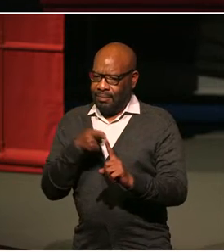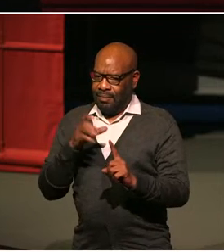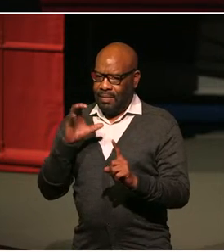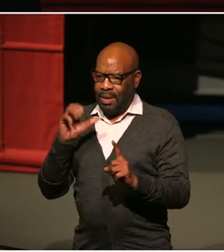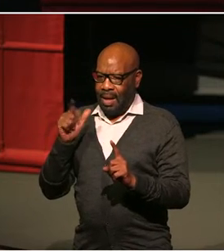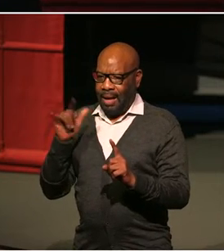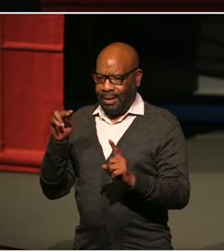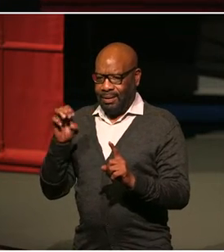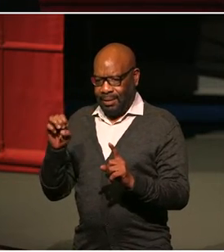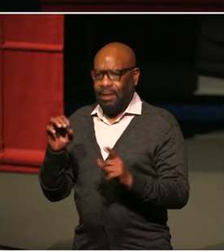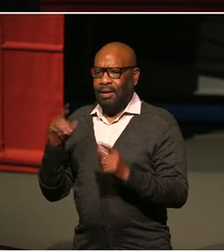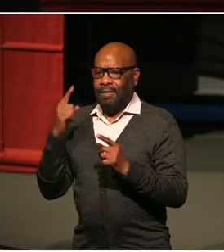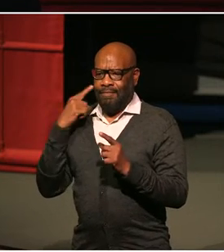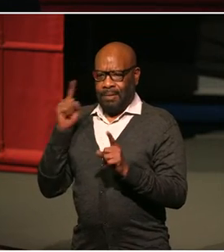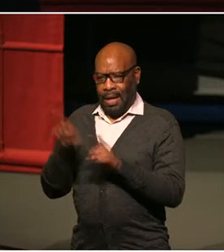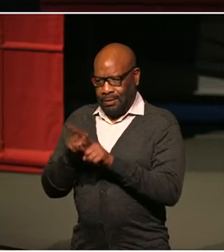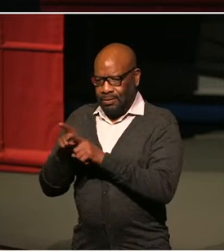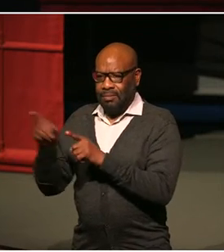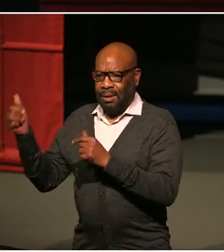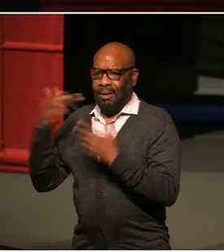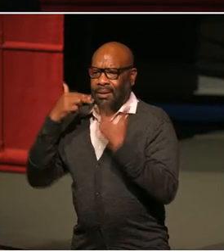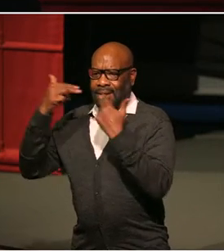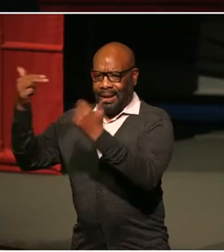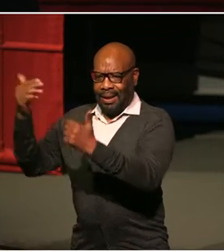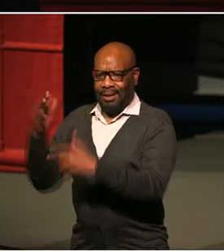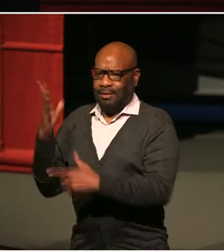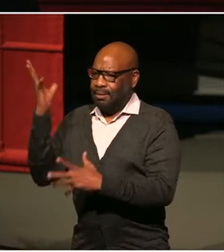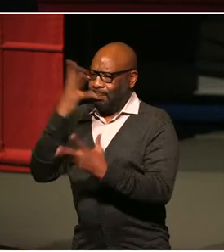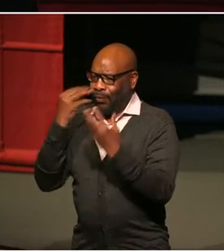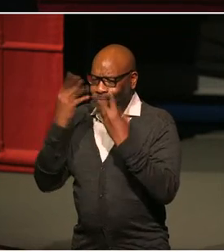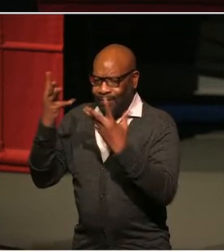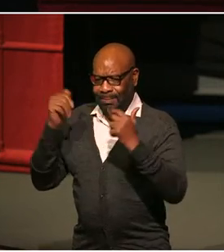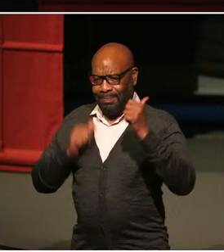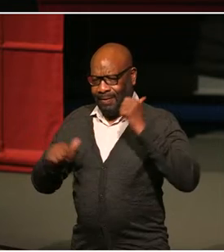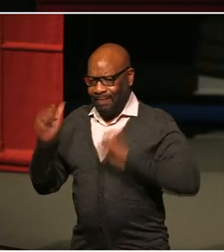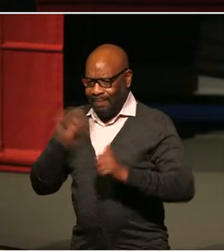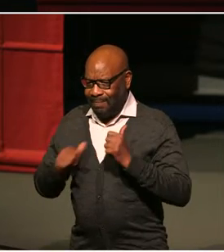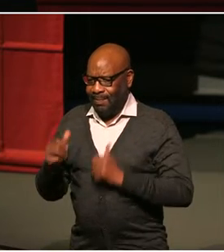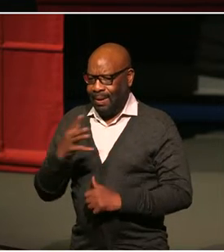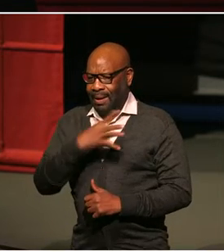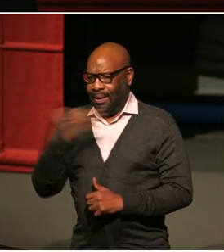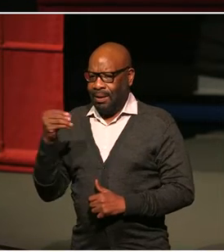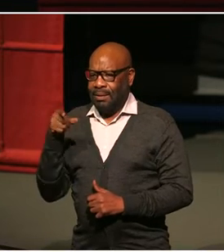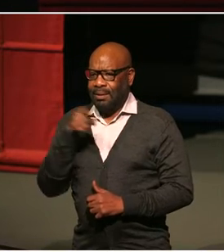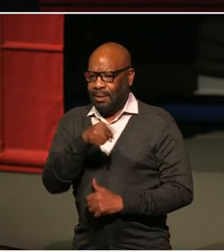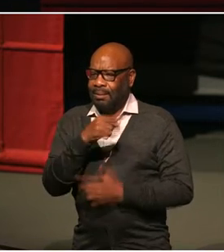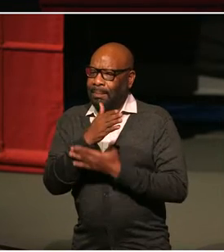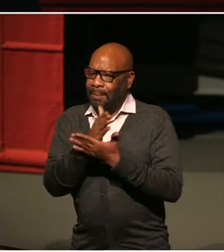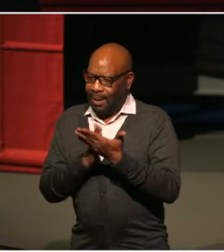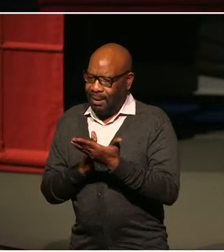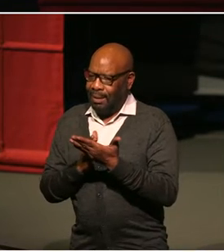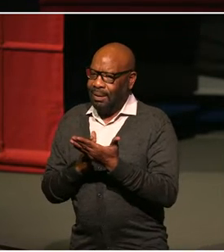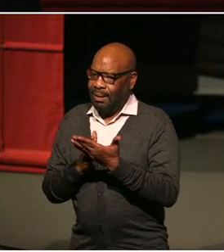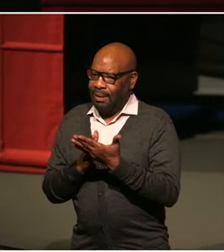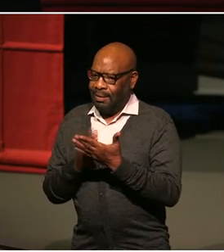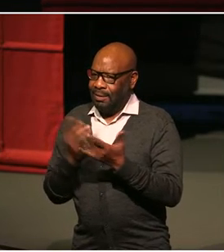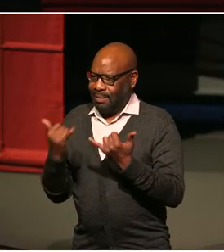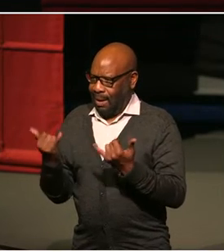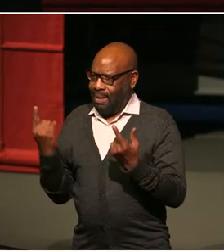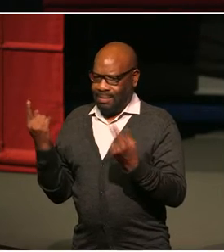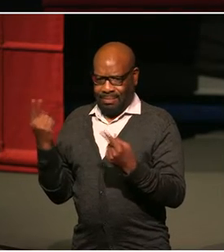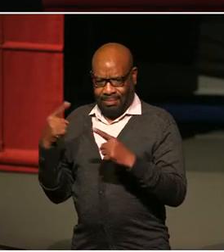gracing us with this beautiful performance that you just shared, you've been a fundamental part of making this evening